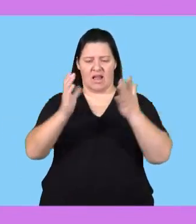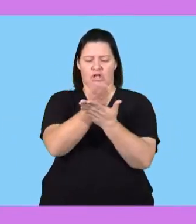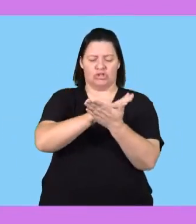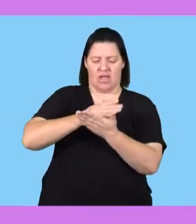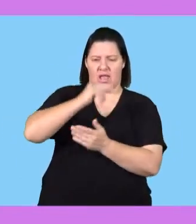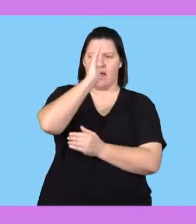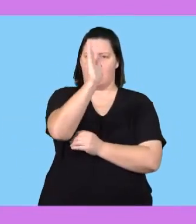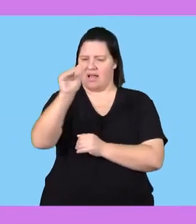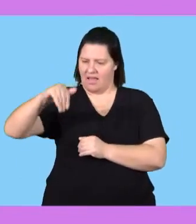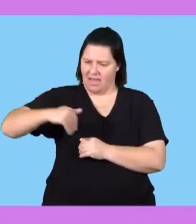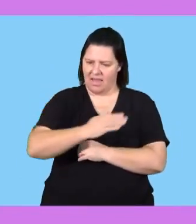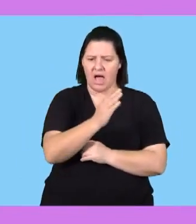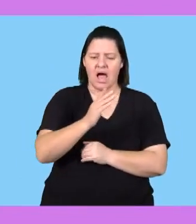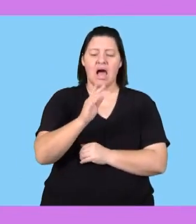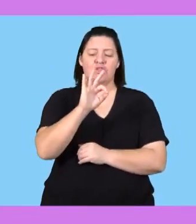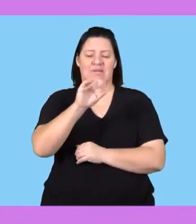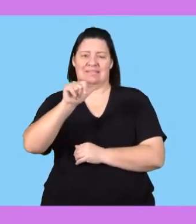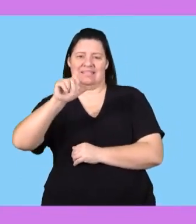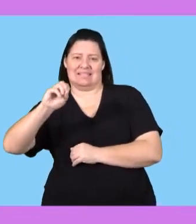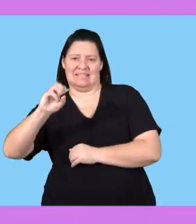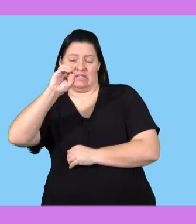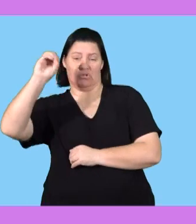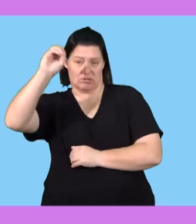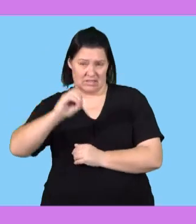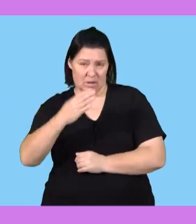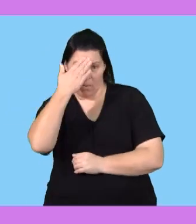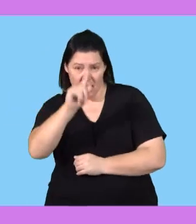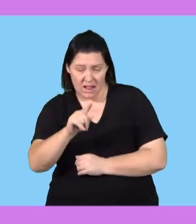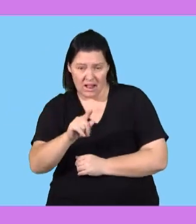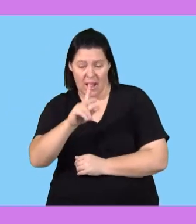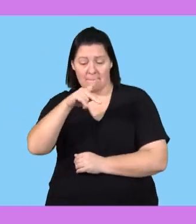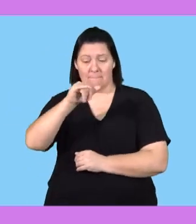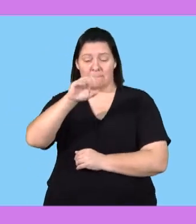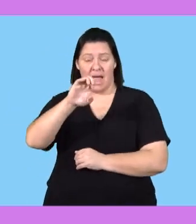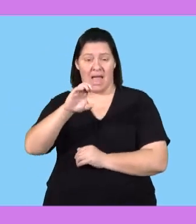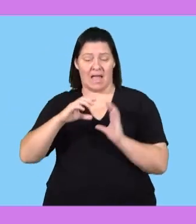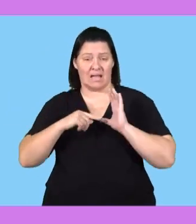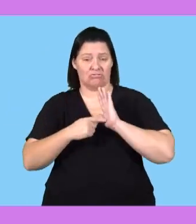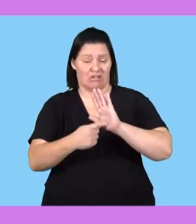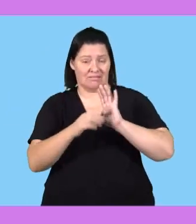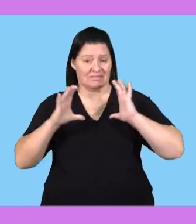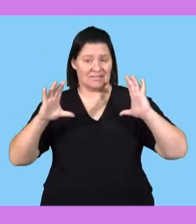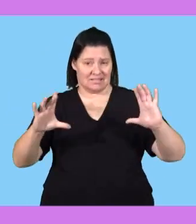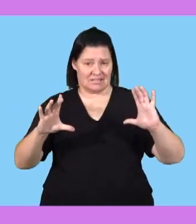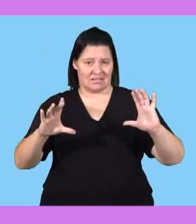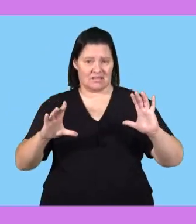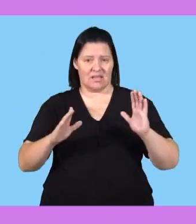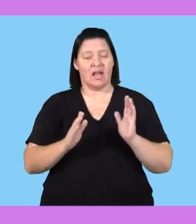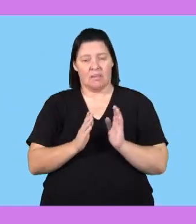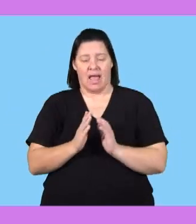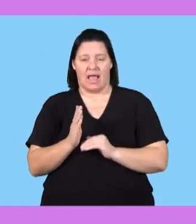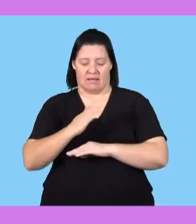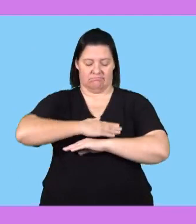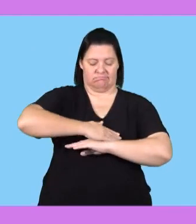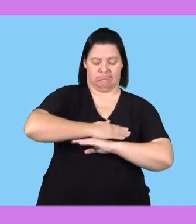into slices out of 360 degrees. Take note that when pie chart is drawn, the